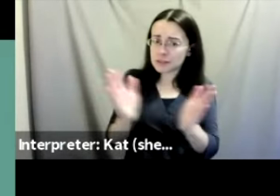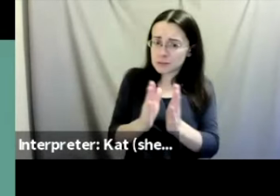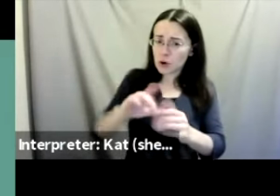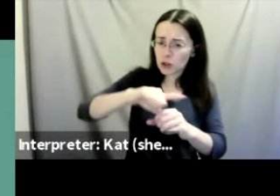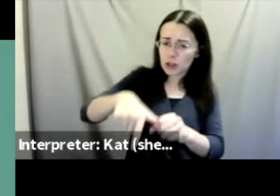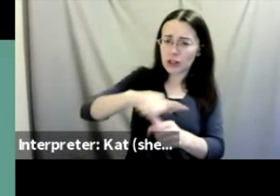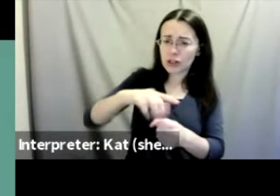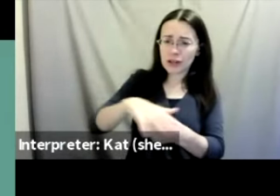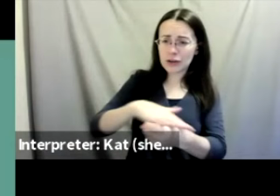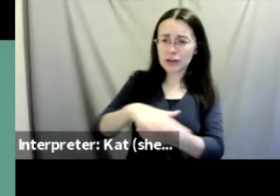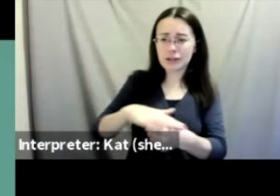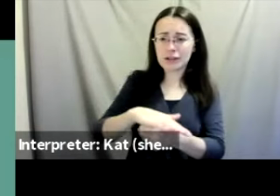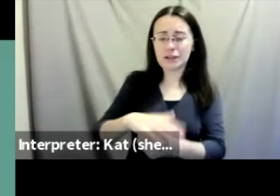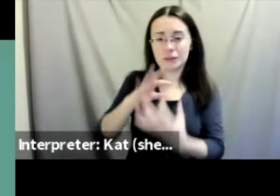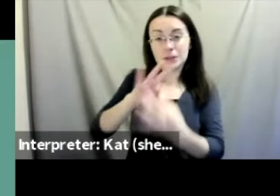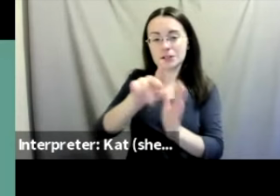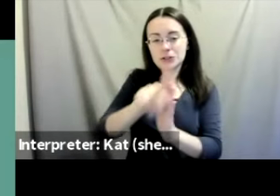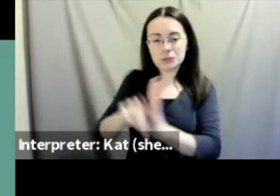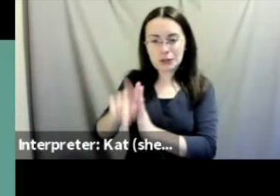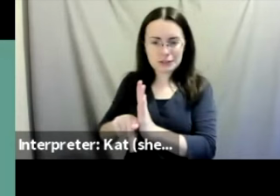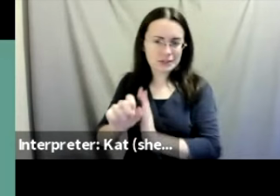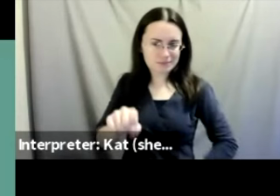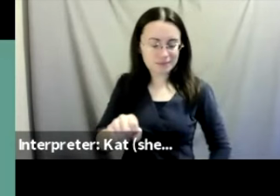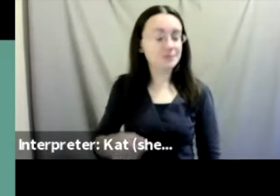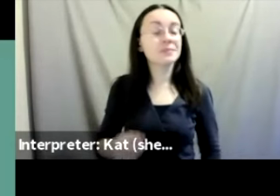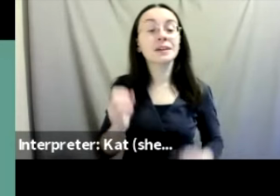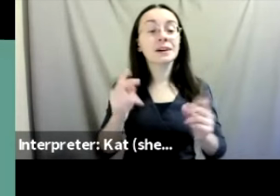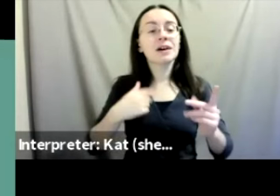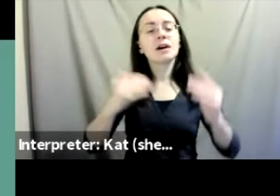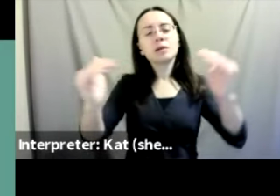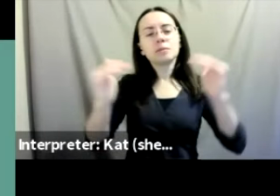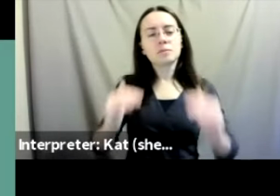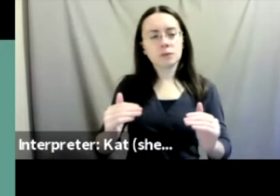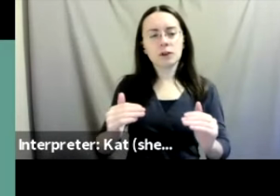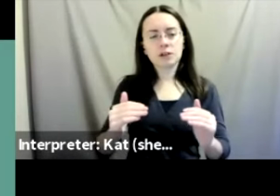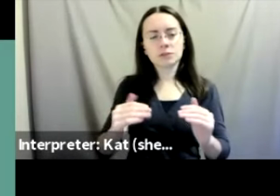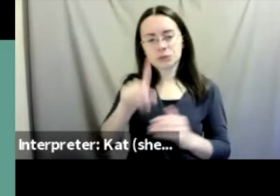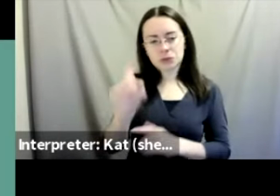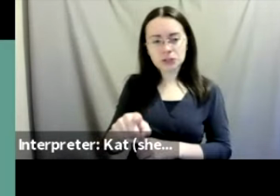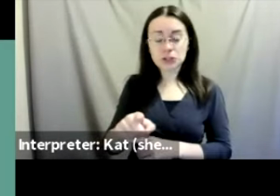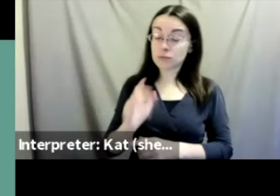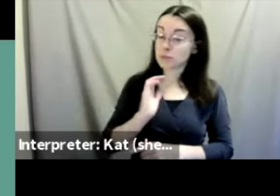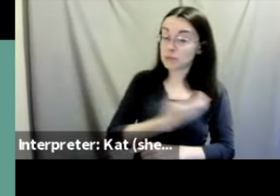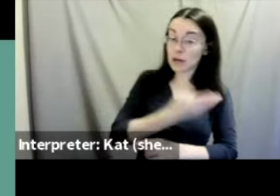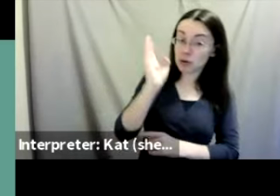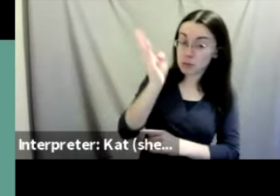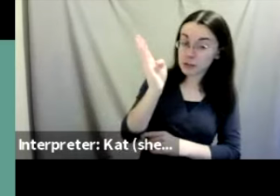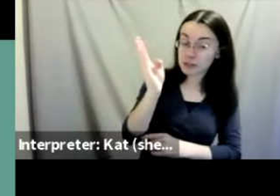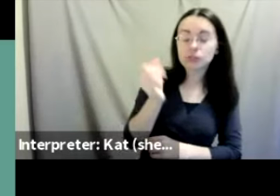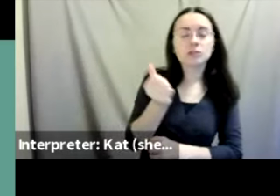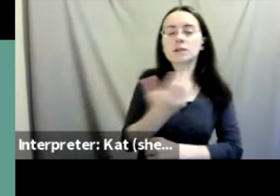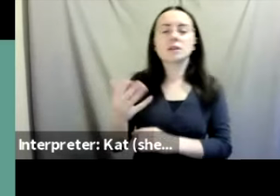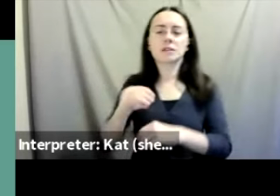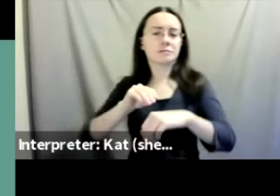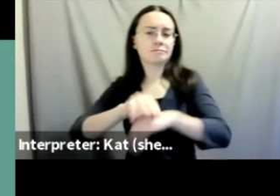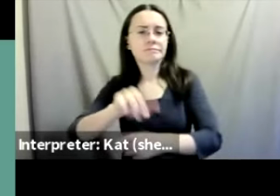place. And so I'm going to move on to the next question. Did anything about our presentation change your thinking about these topics?